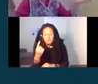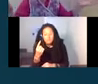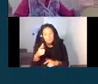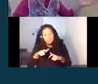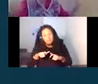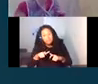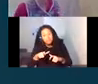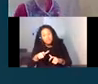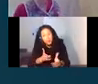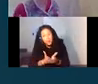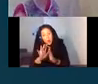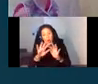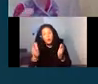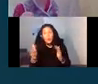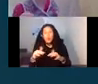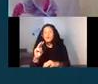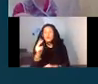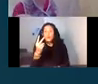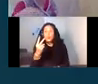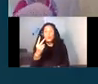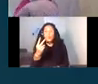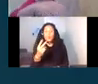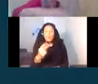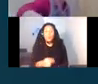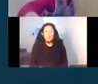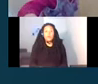stayed all through World War II.